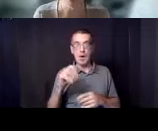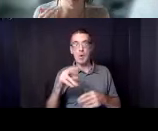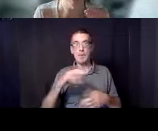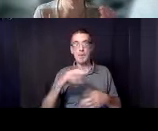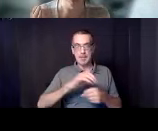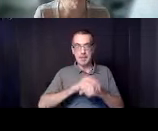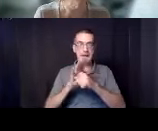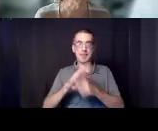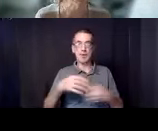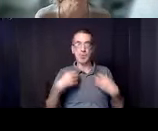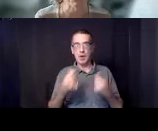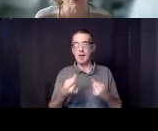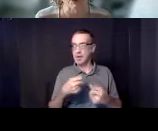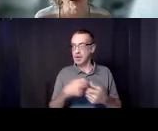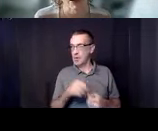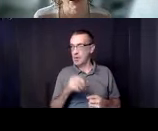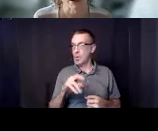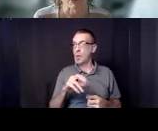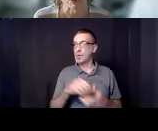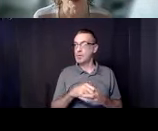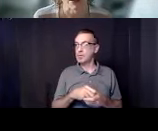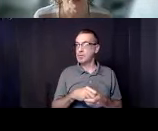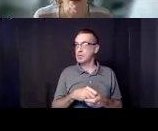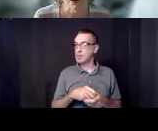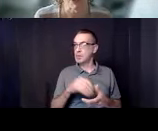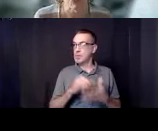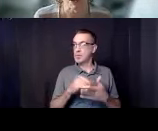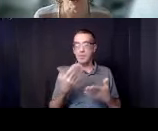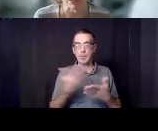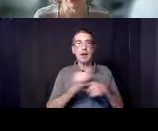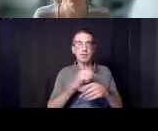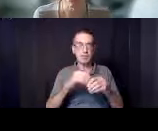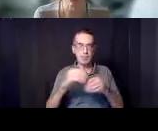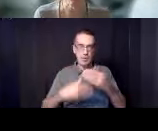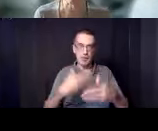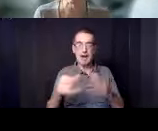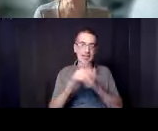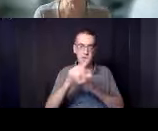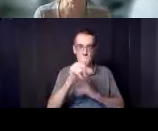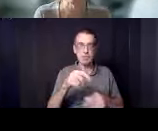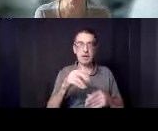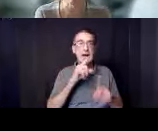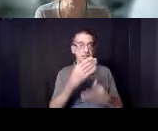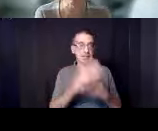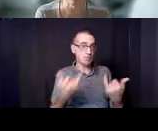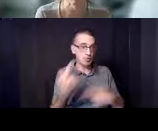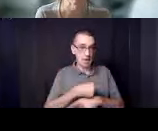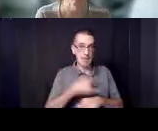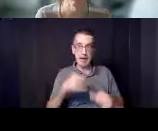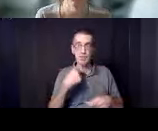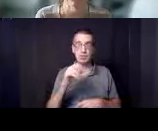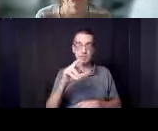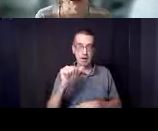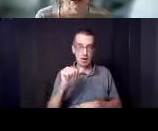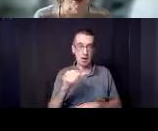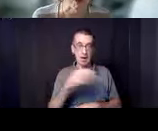recovery, or to give you new pathways forward. We want to identify your questions, answer some today, but as I told Sarah